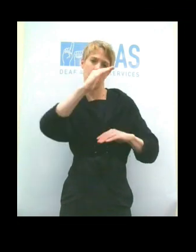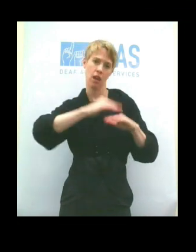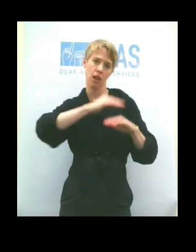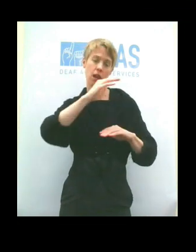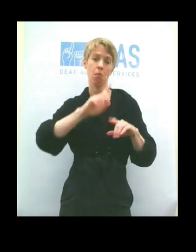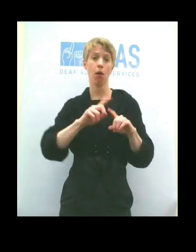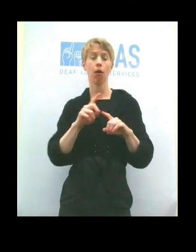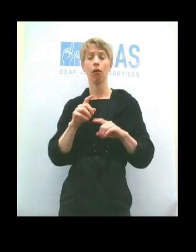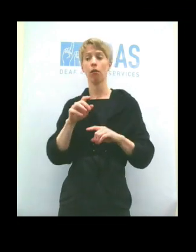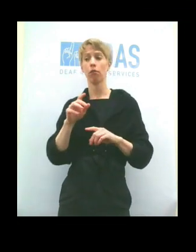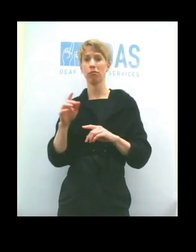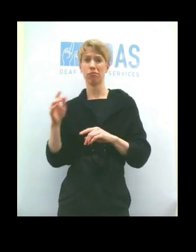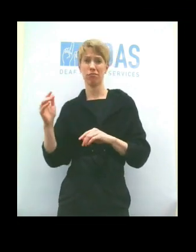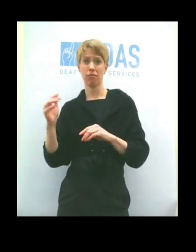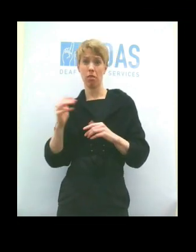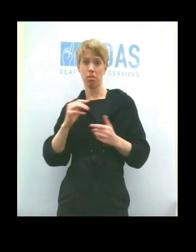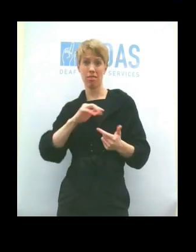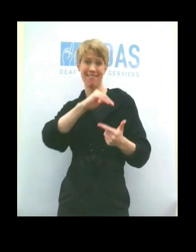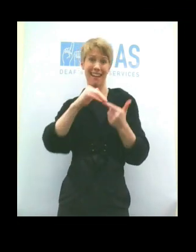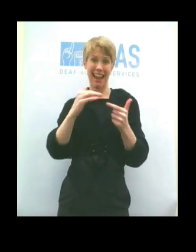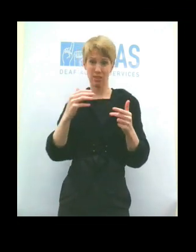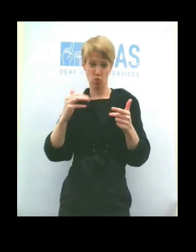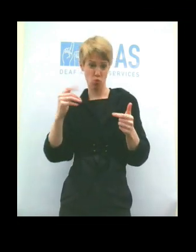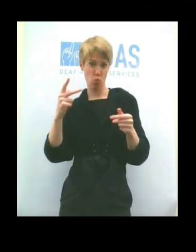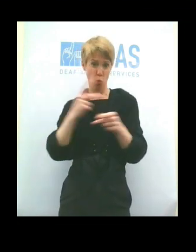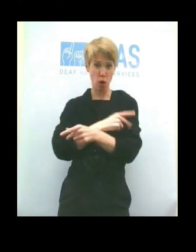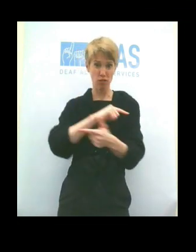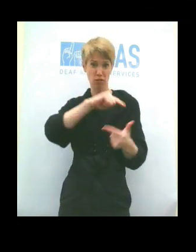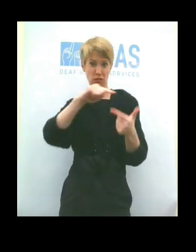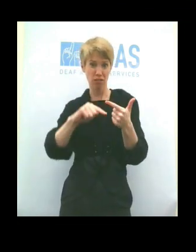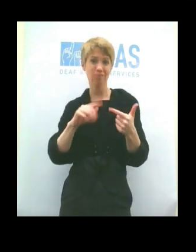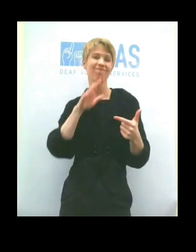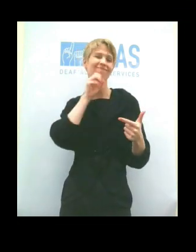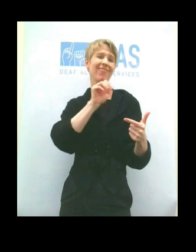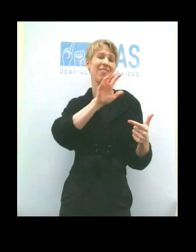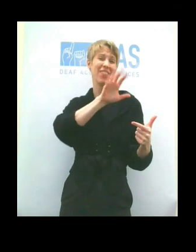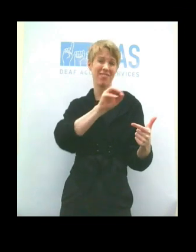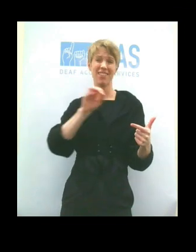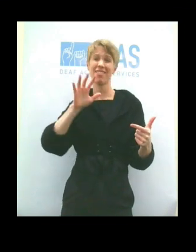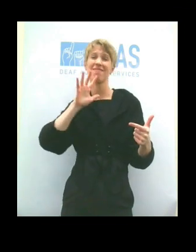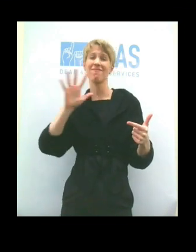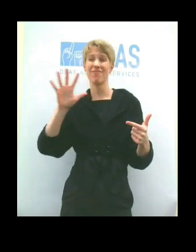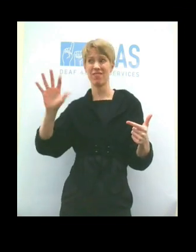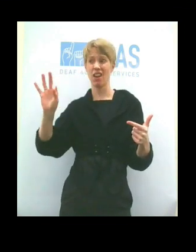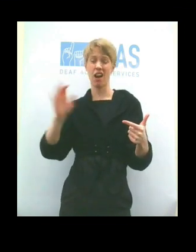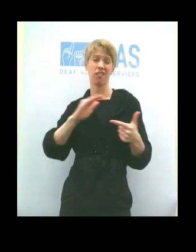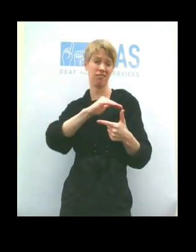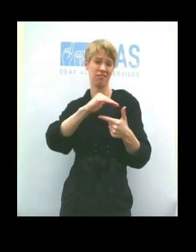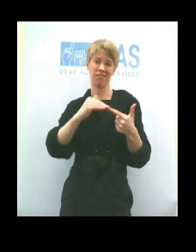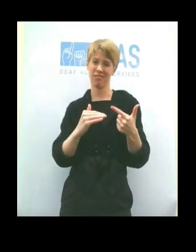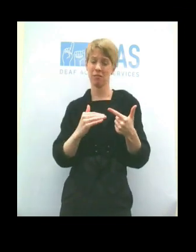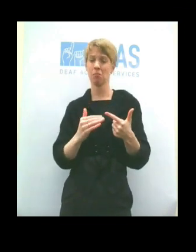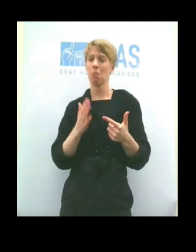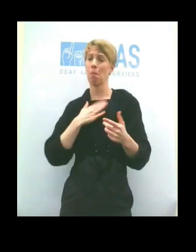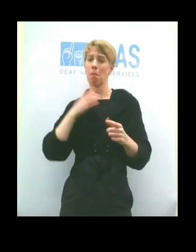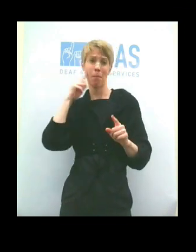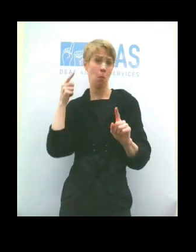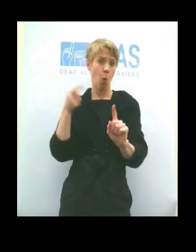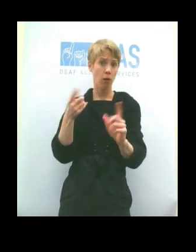barely trailing that. So I think it's very important for the public to understand that any age group can contract the